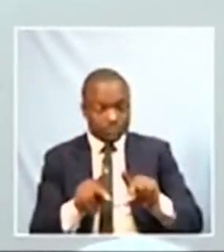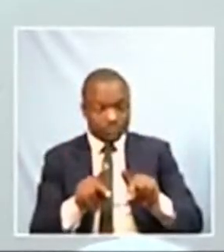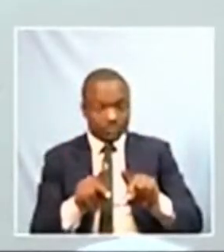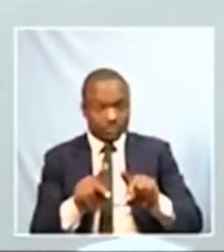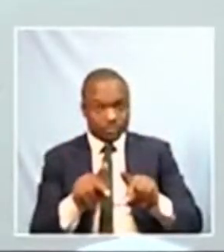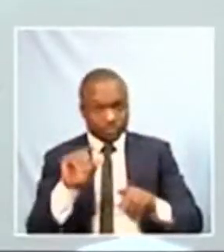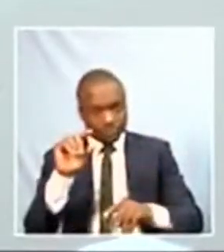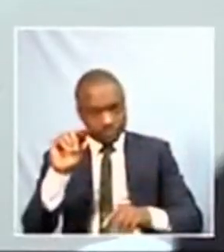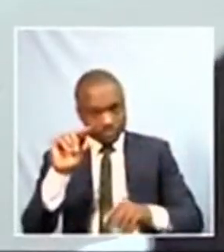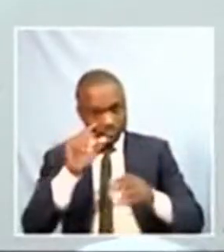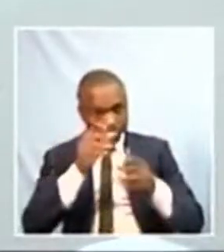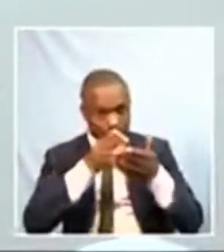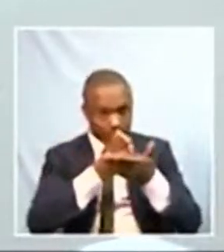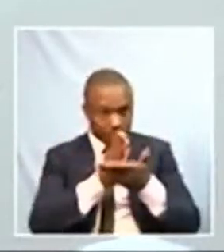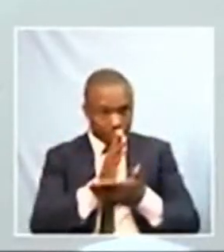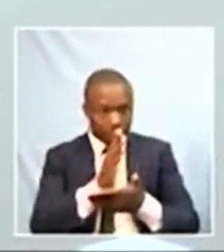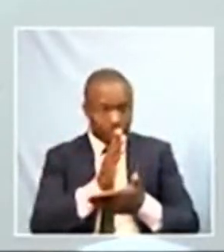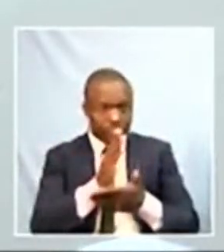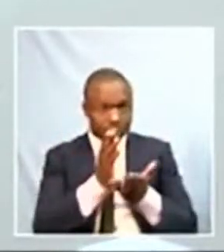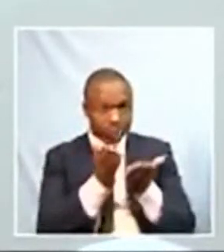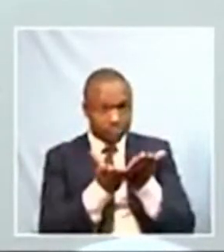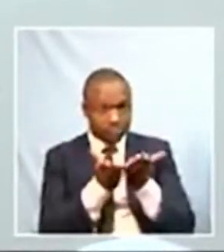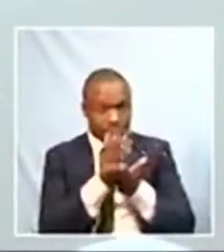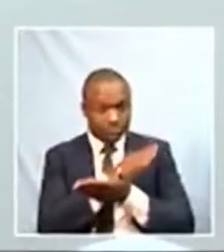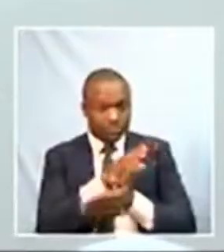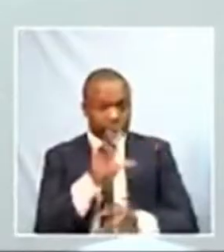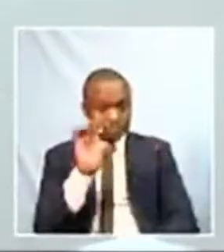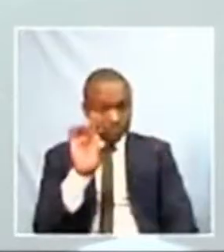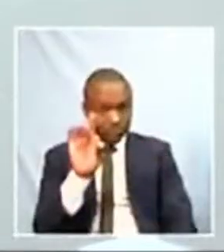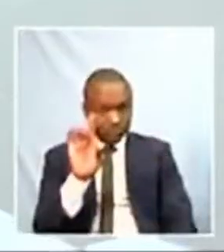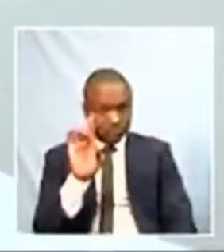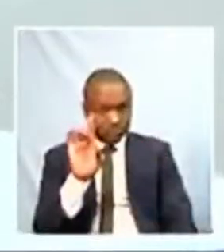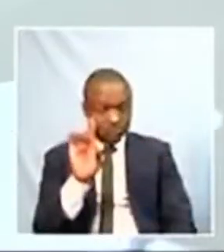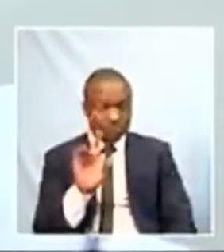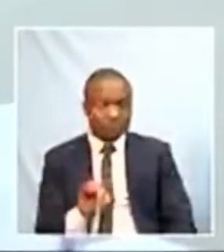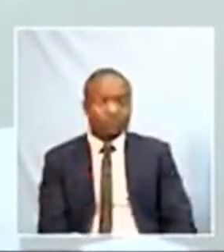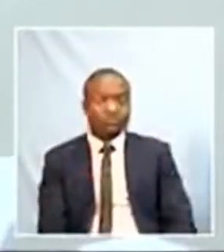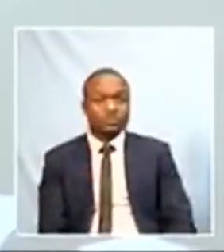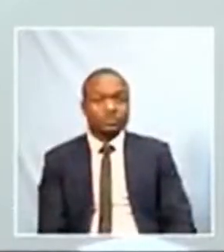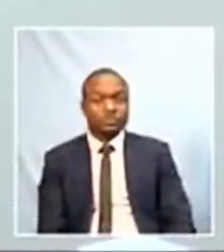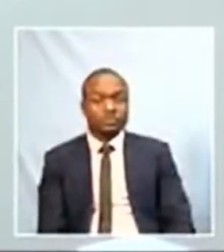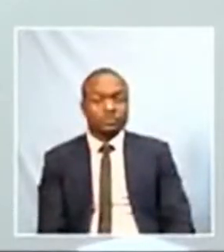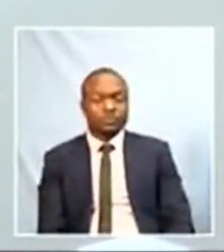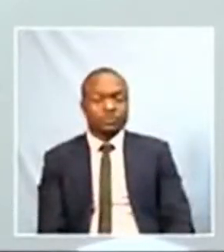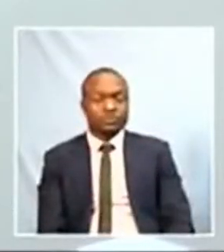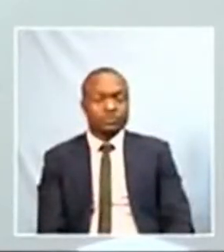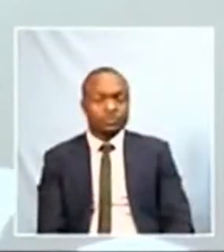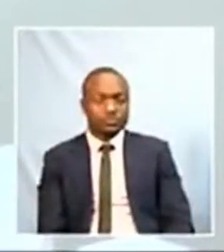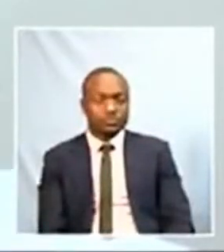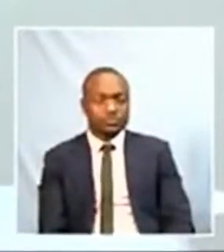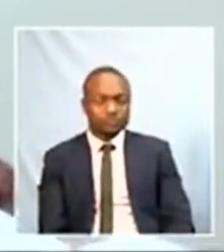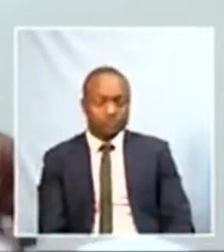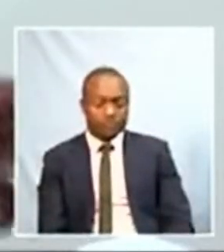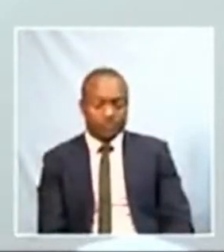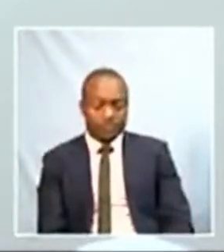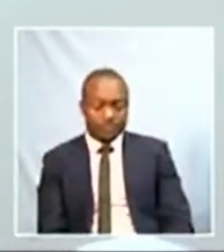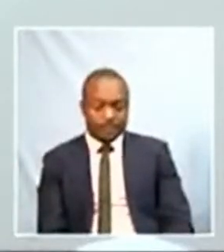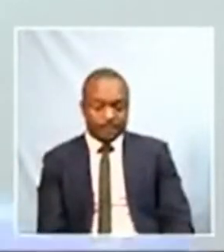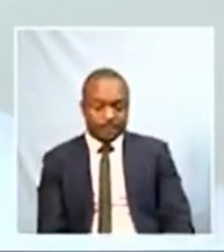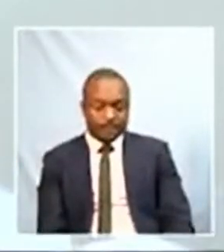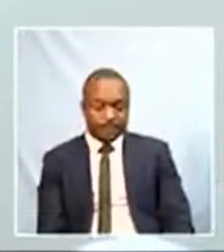a small correction on page 8. Okay. Let's go to page 8. Where is the next